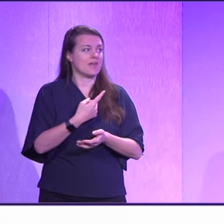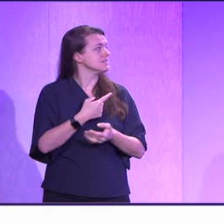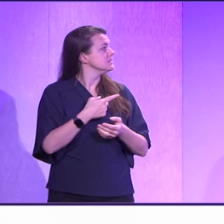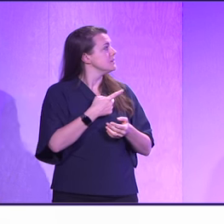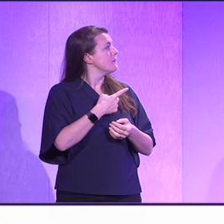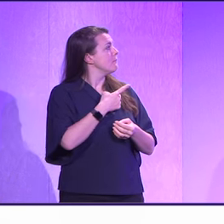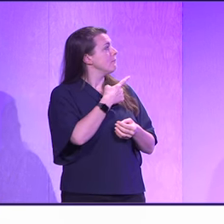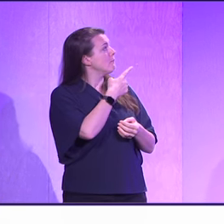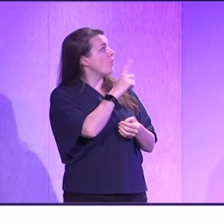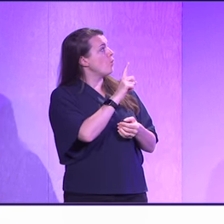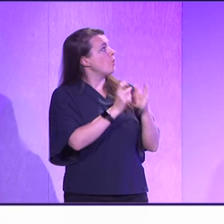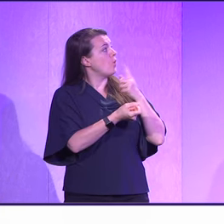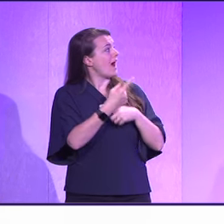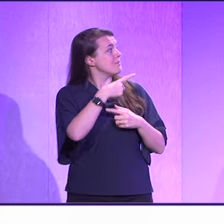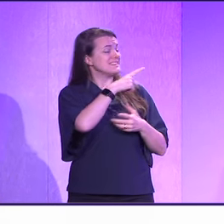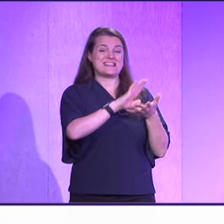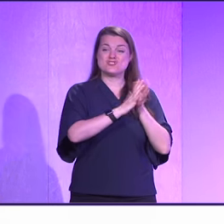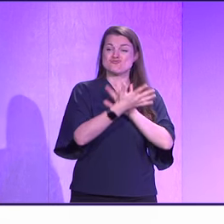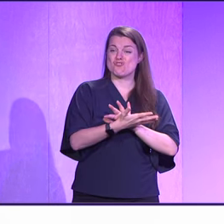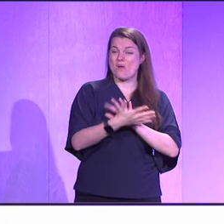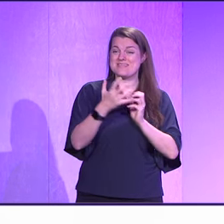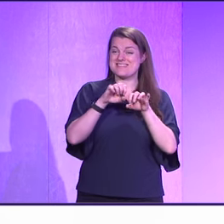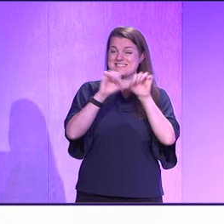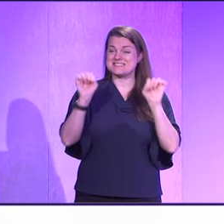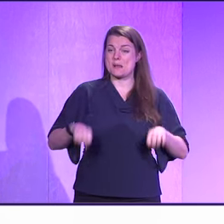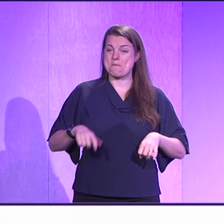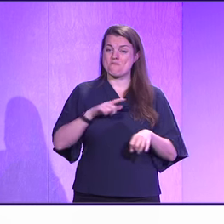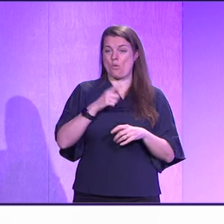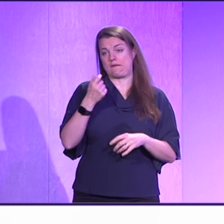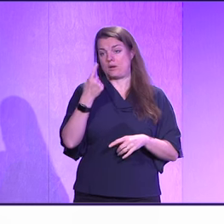guy. And so, yeah, I destroyed an airline for a day. That was a bad day.